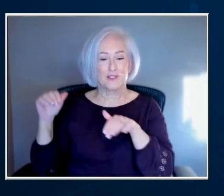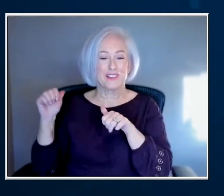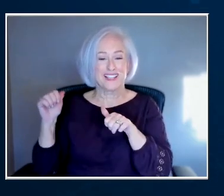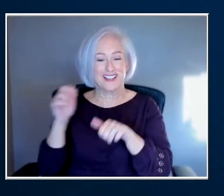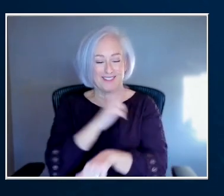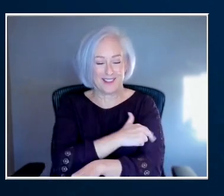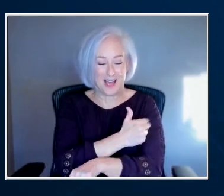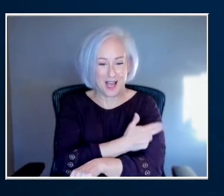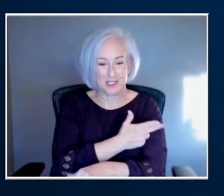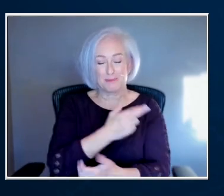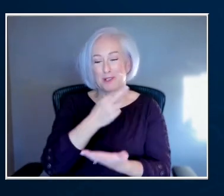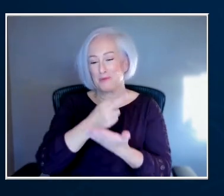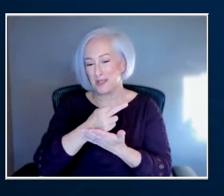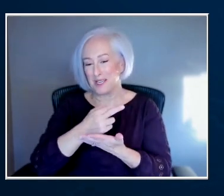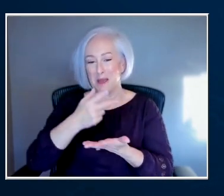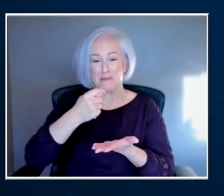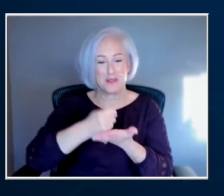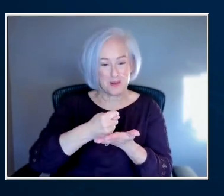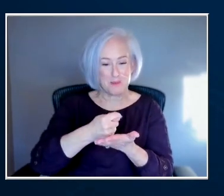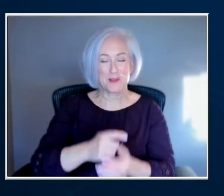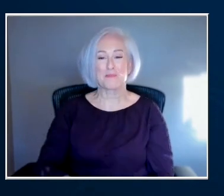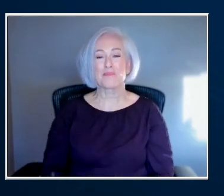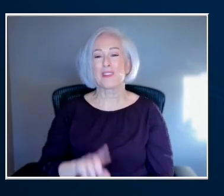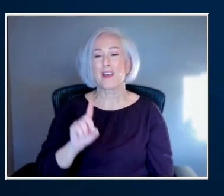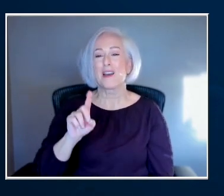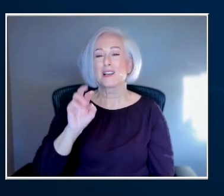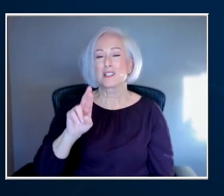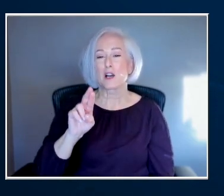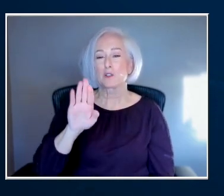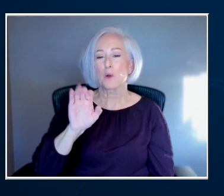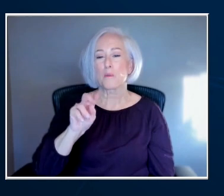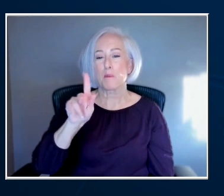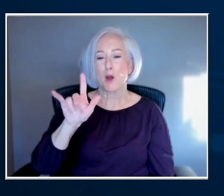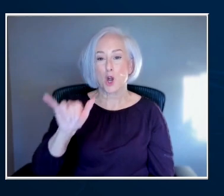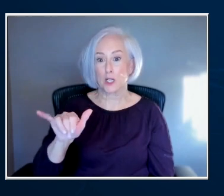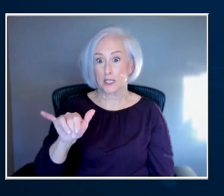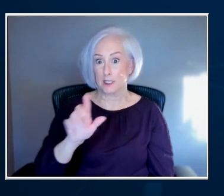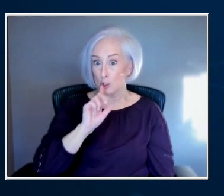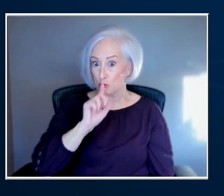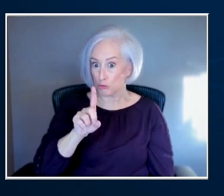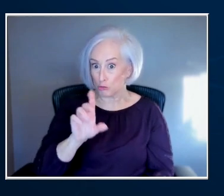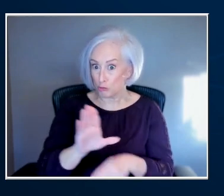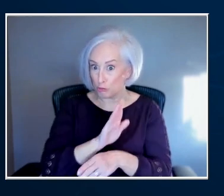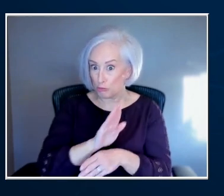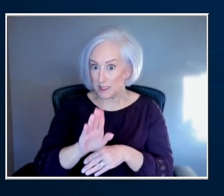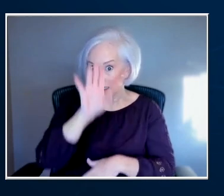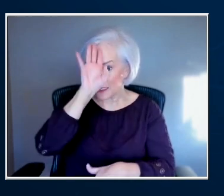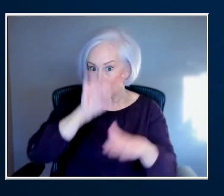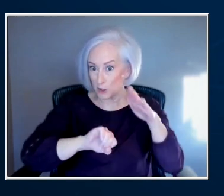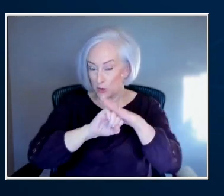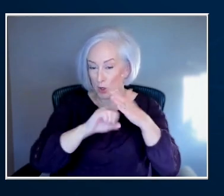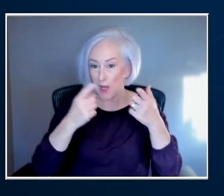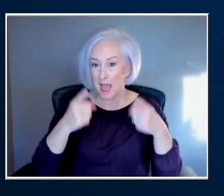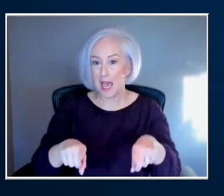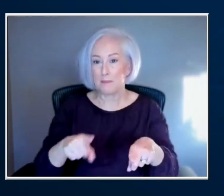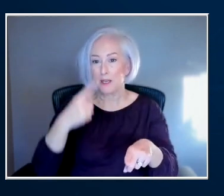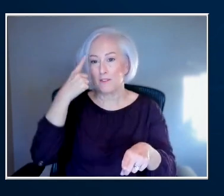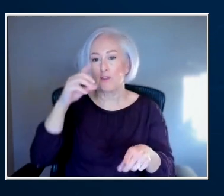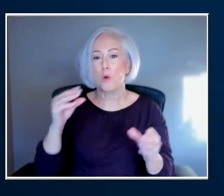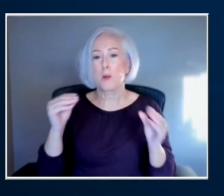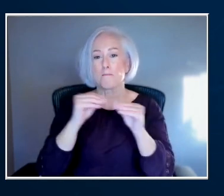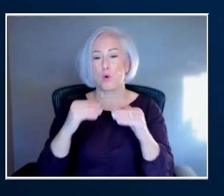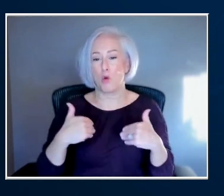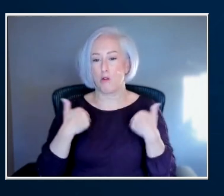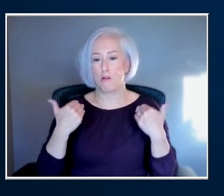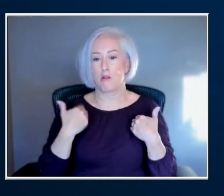Barkley, let's bring you in here. Is it true that strokes are happening more and more frequently in younger people? And what are we talking about when we say